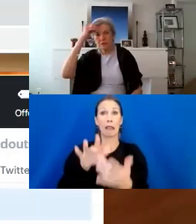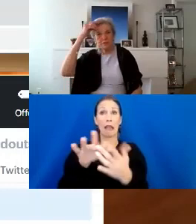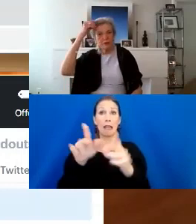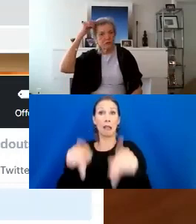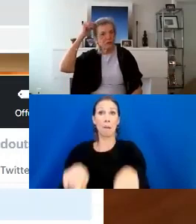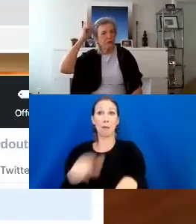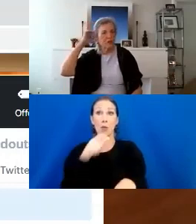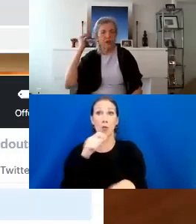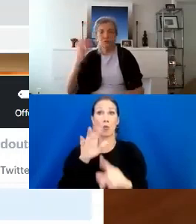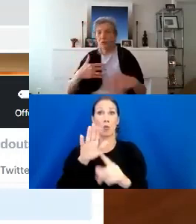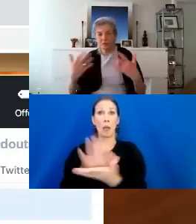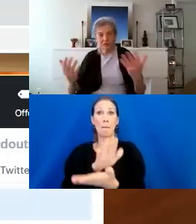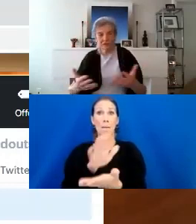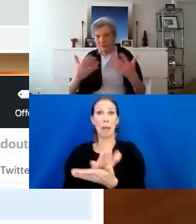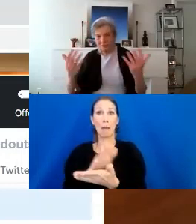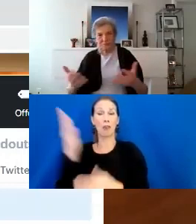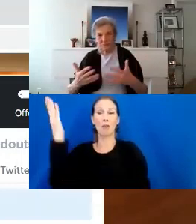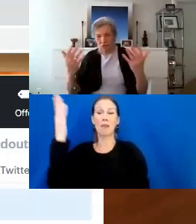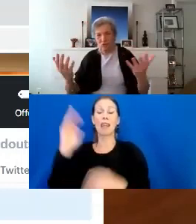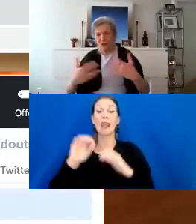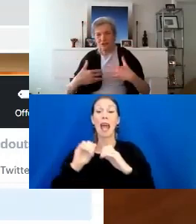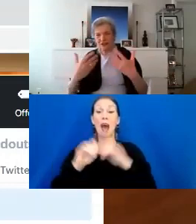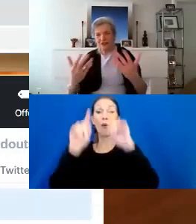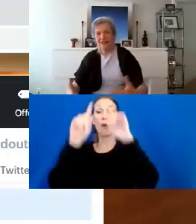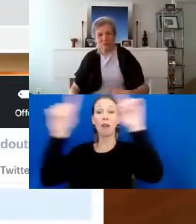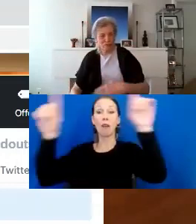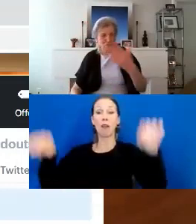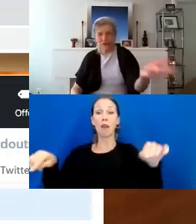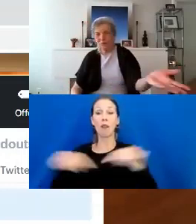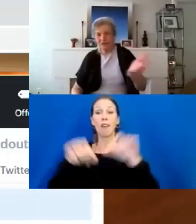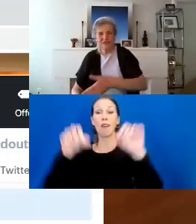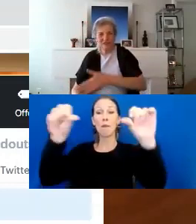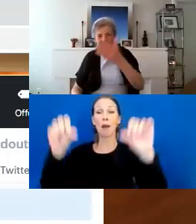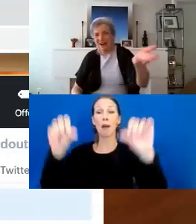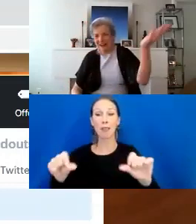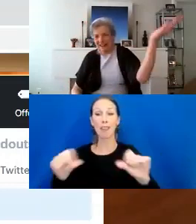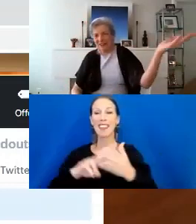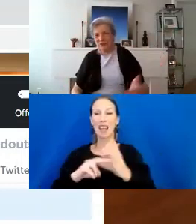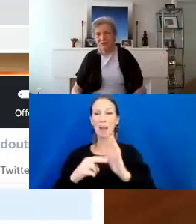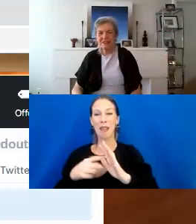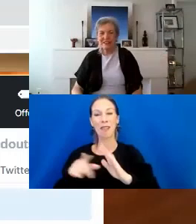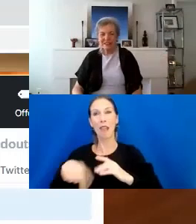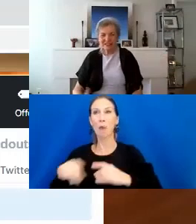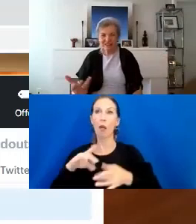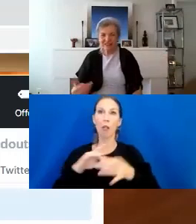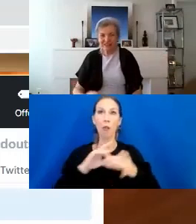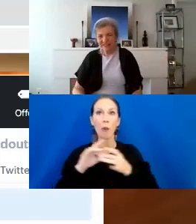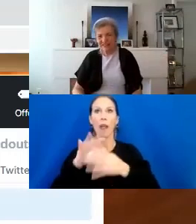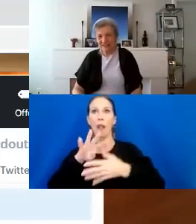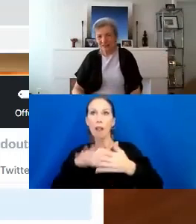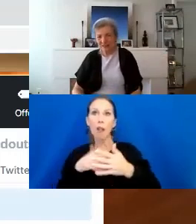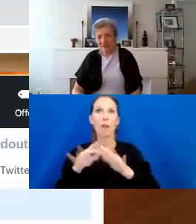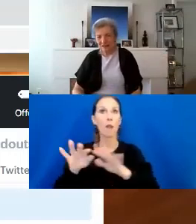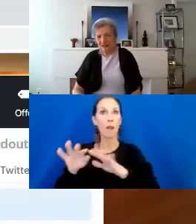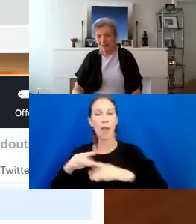in a poster. So they will be coordinating and welcoming, oh, hi, you know,